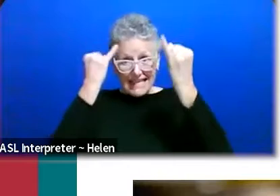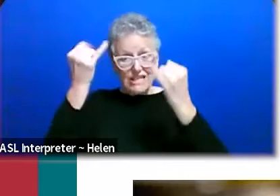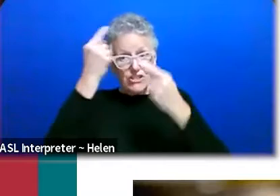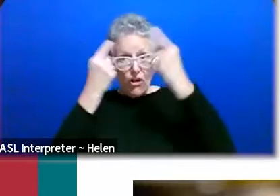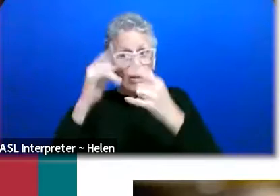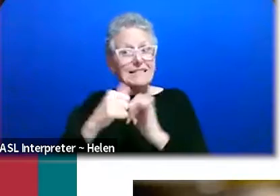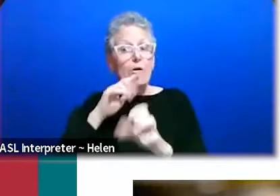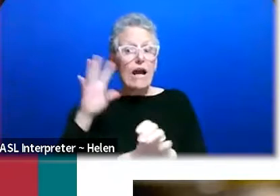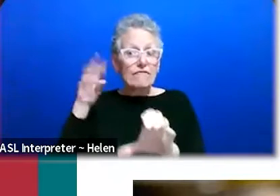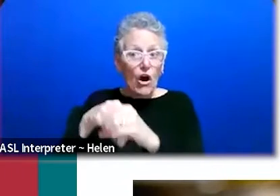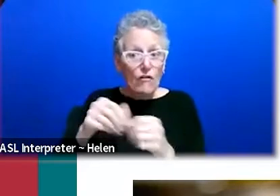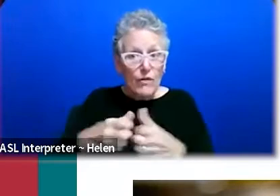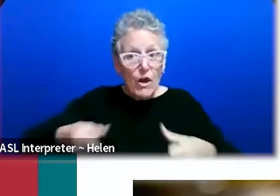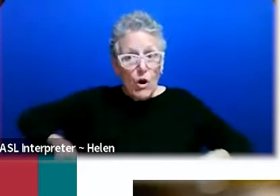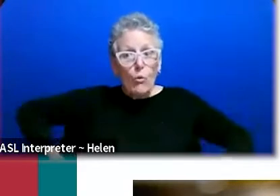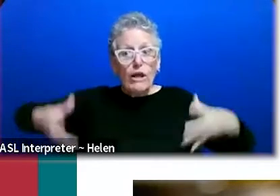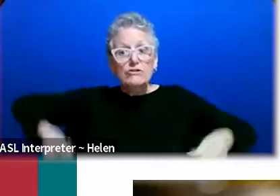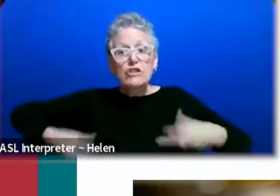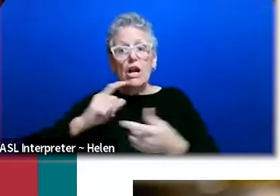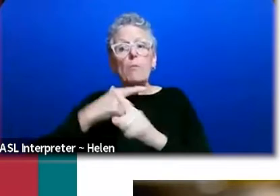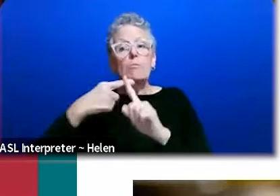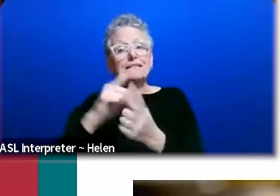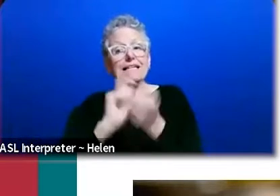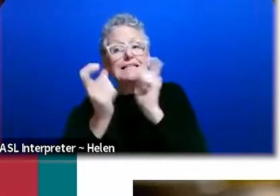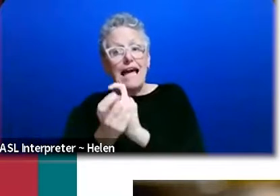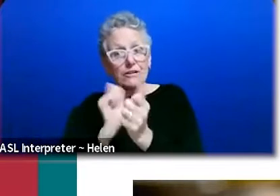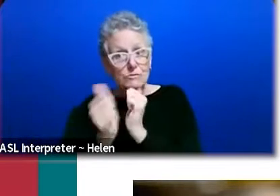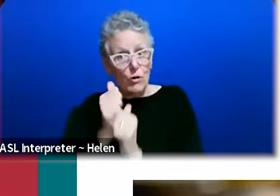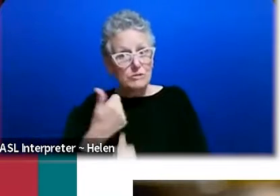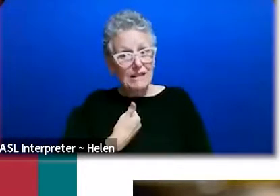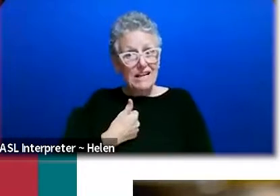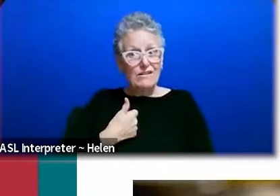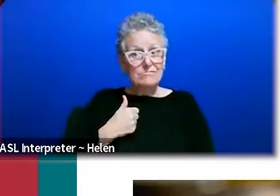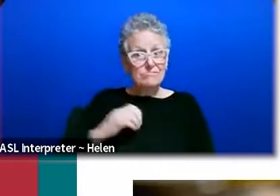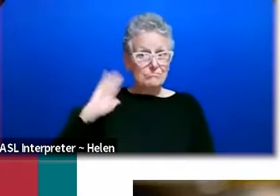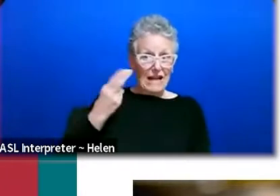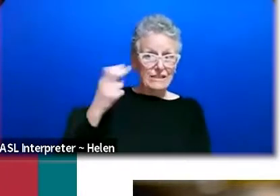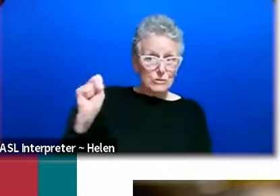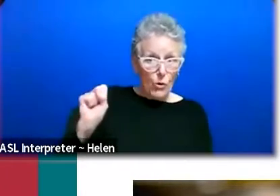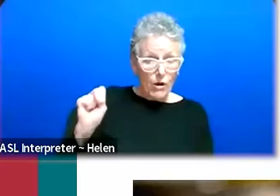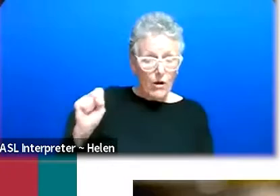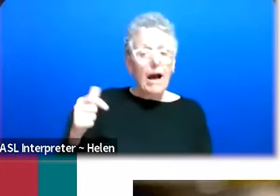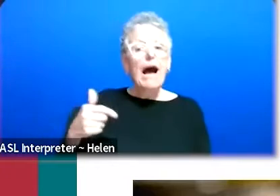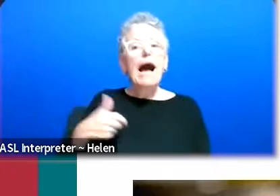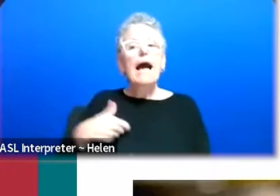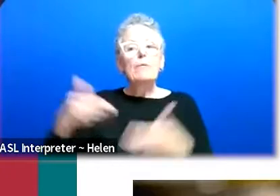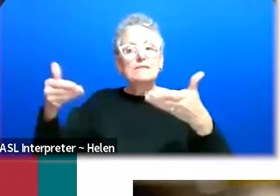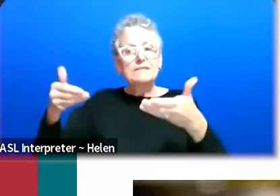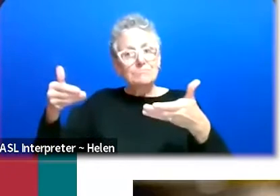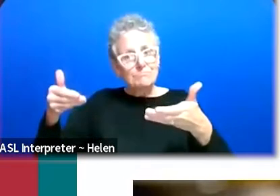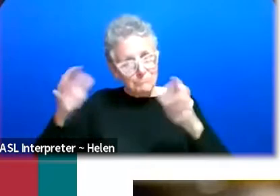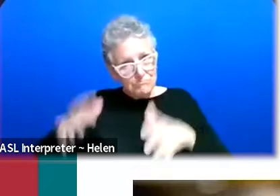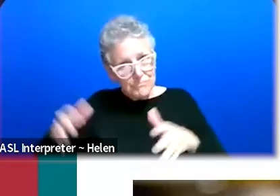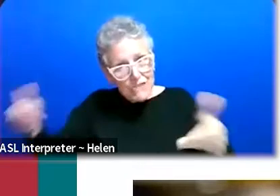into wheelchair and adaptive sports was when I was in high school. I was introduced to wheelchair tennis,